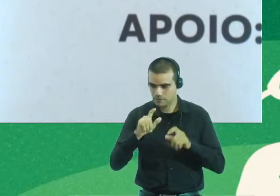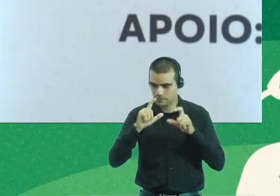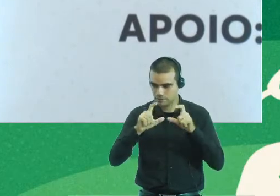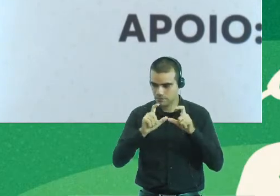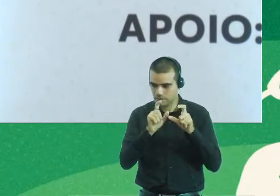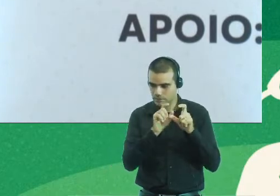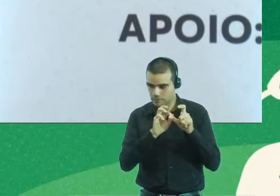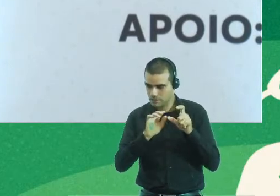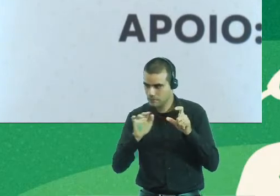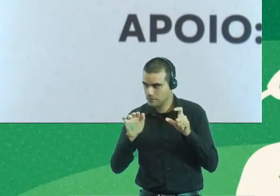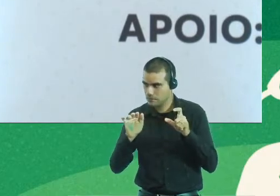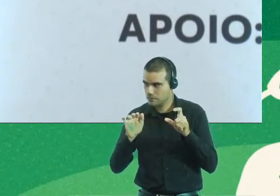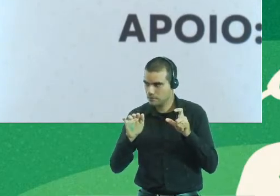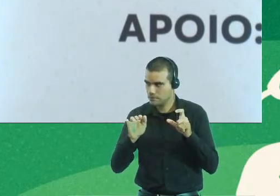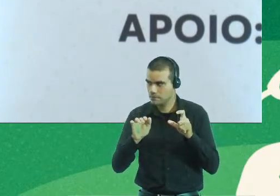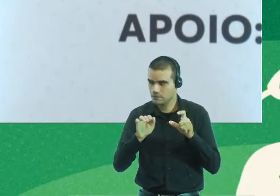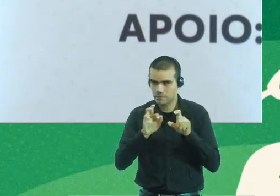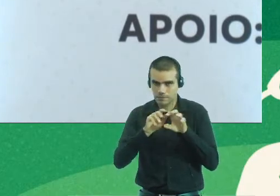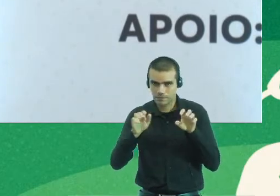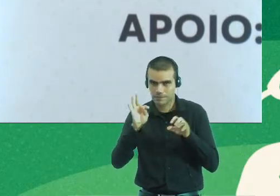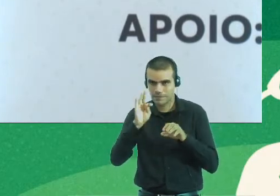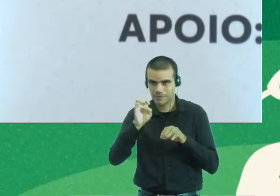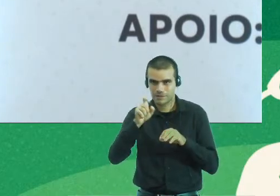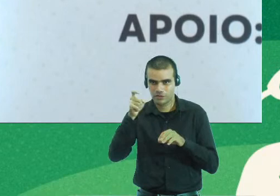the text of that